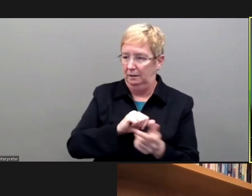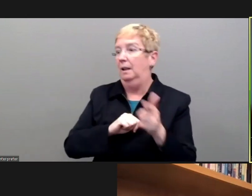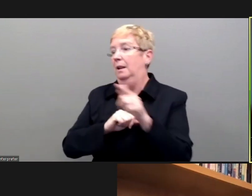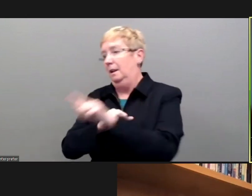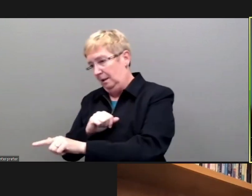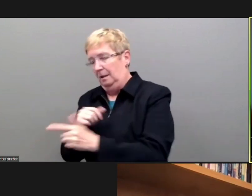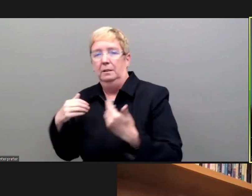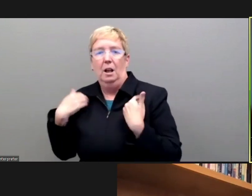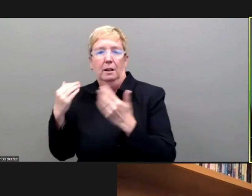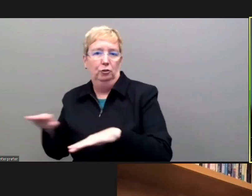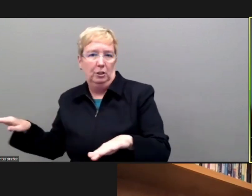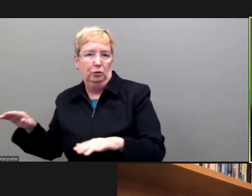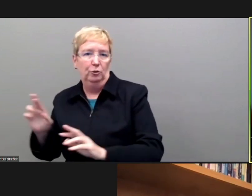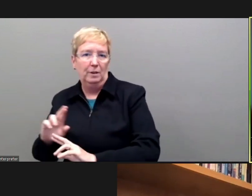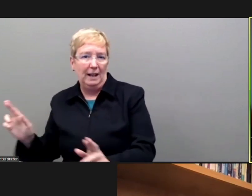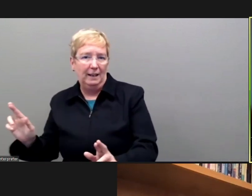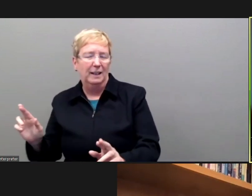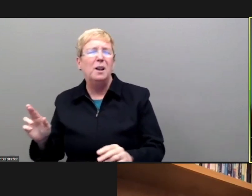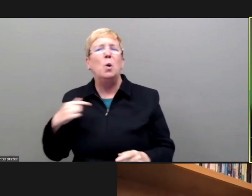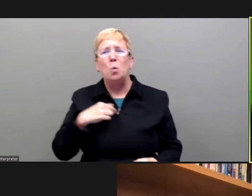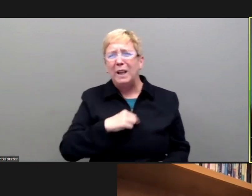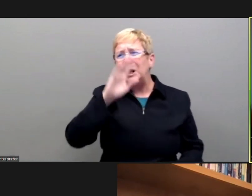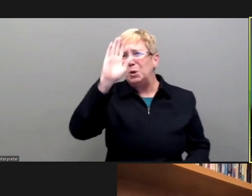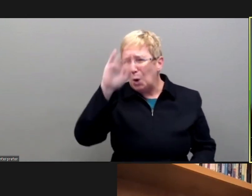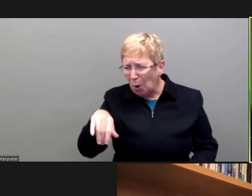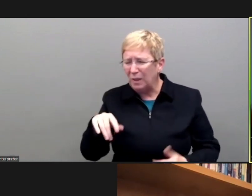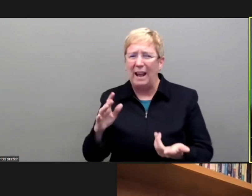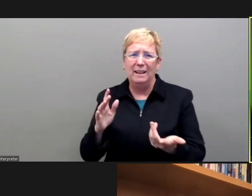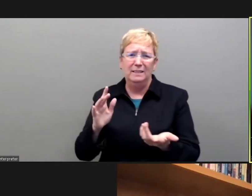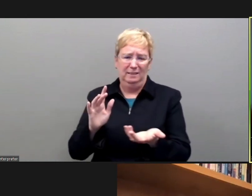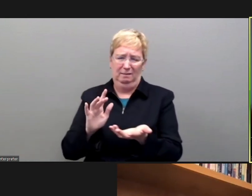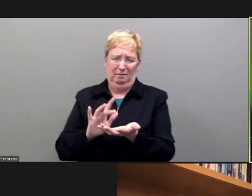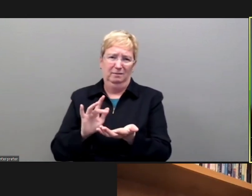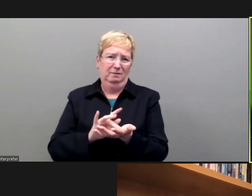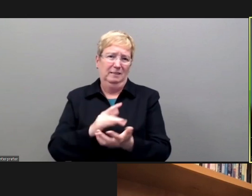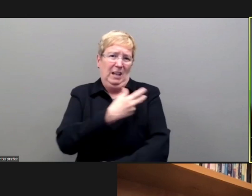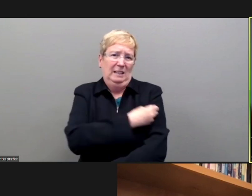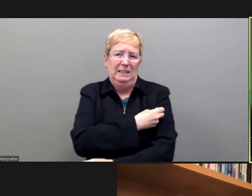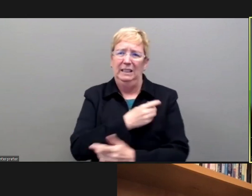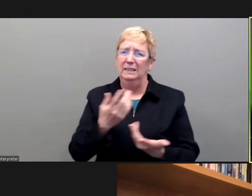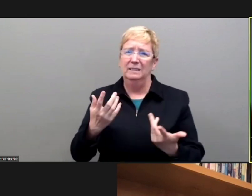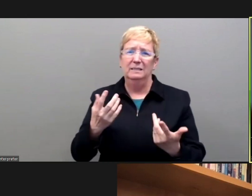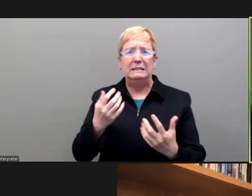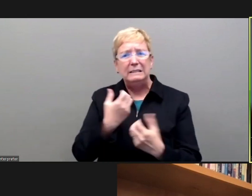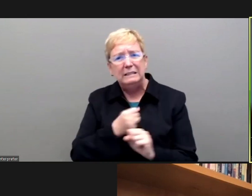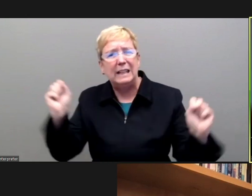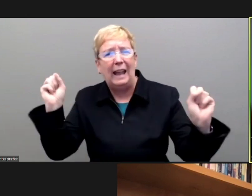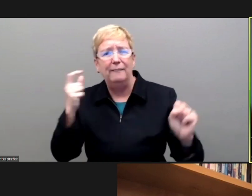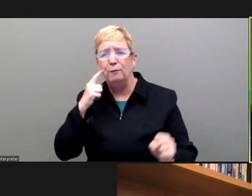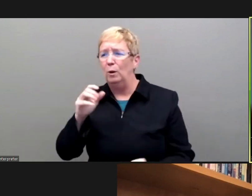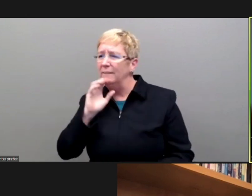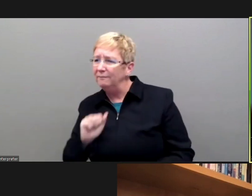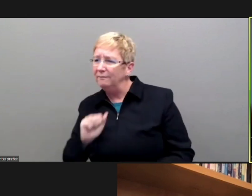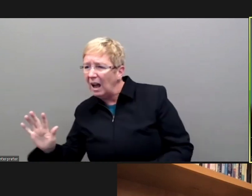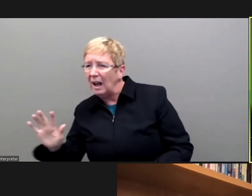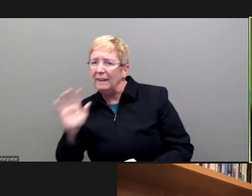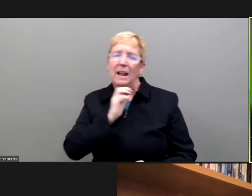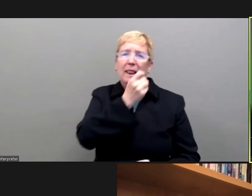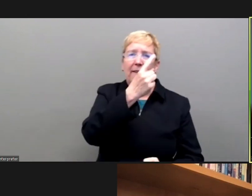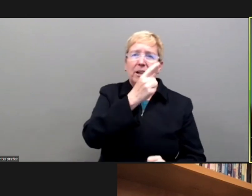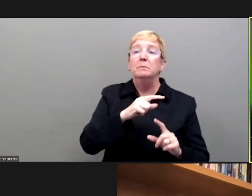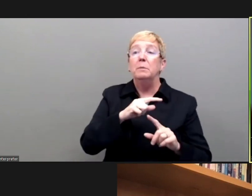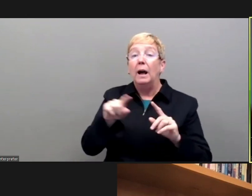safe for 5 to 11 to get that vaccine available. So we're going to continue to make sure it's accessible. We're going to provide